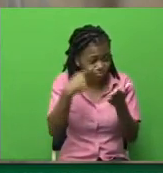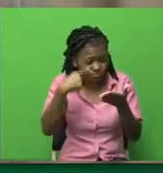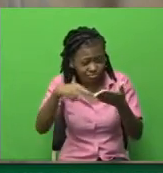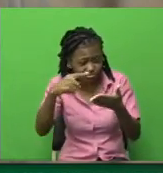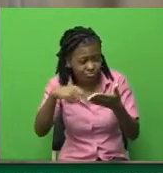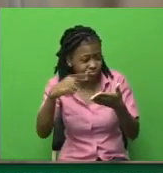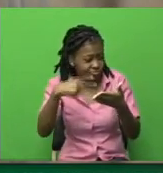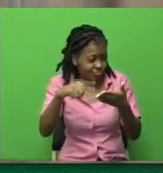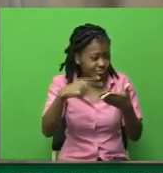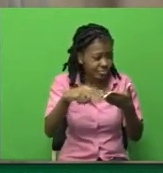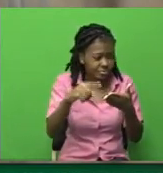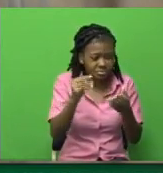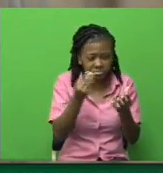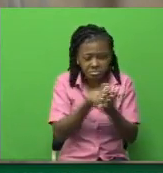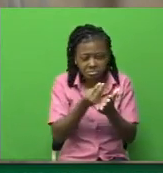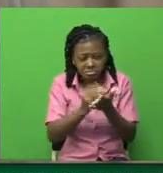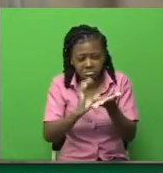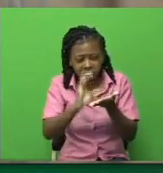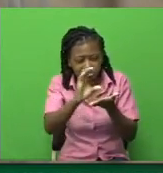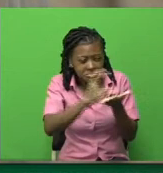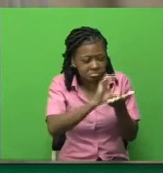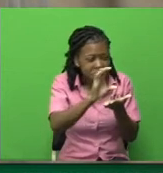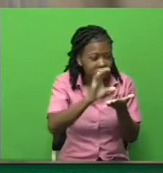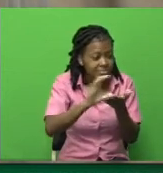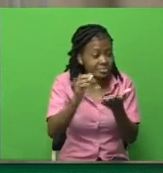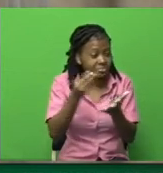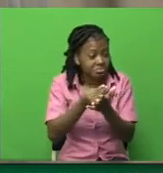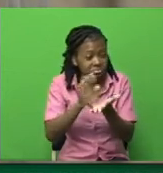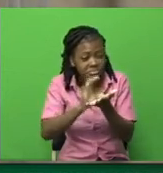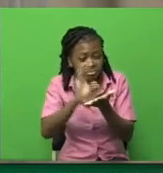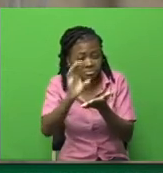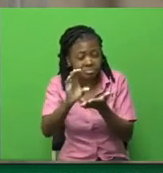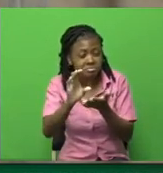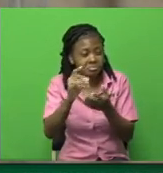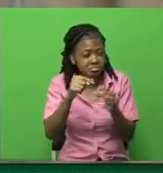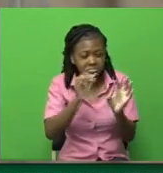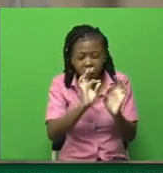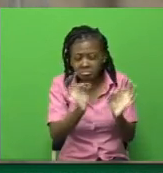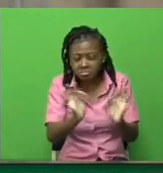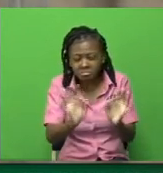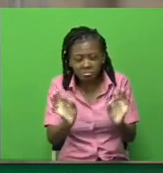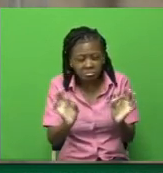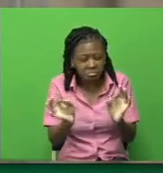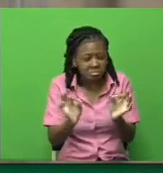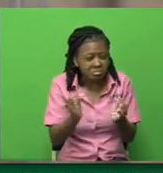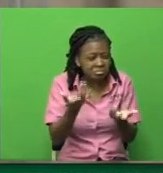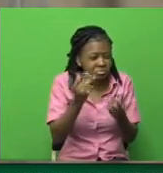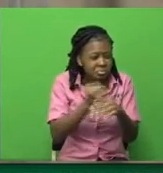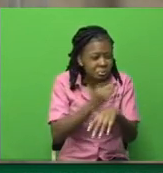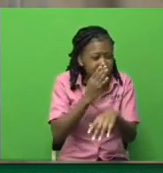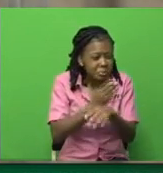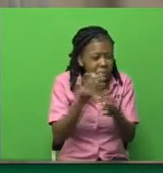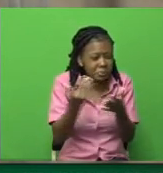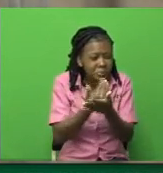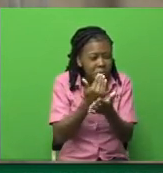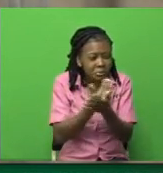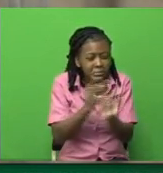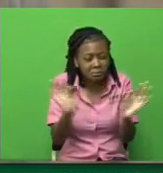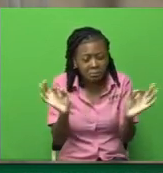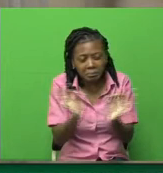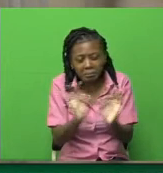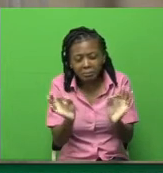there's very little or nothing in those areas that suggest us that no jobs were created and that